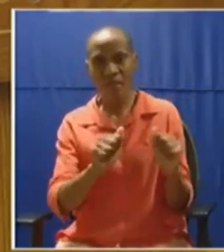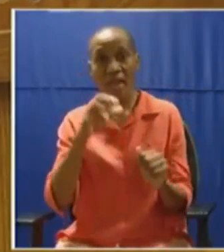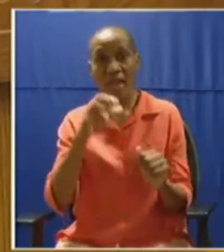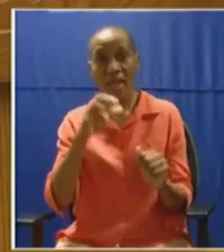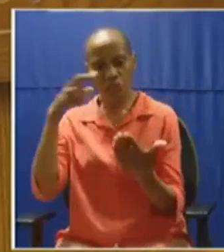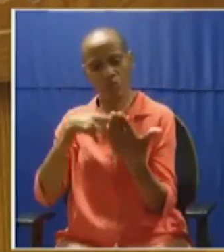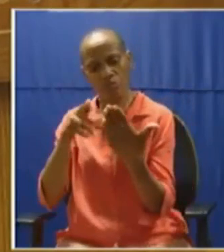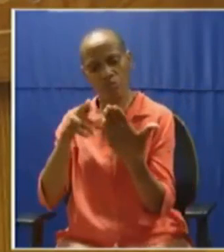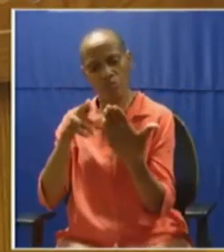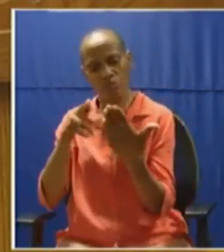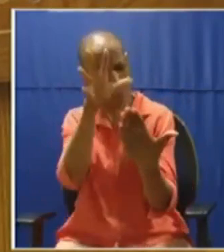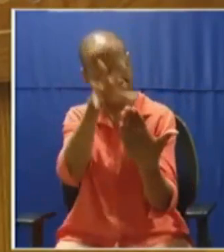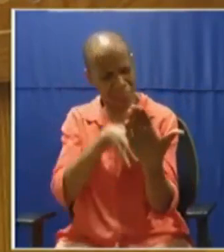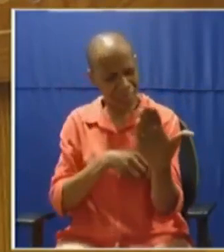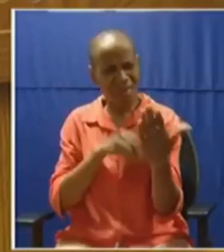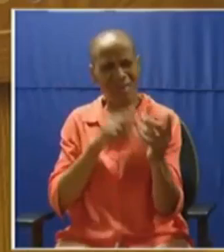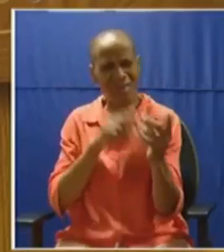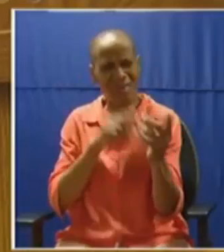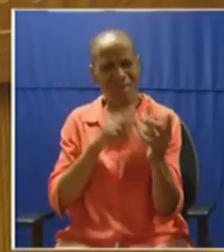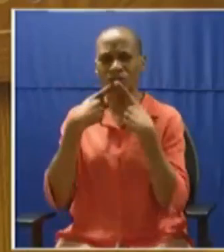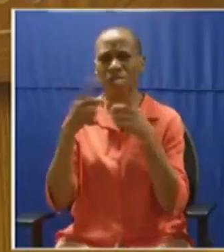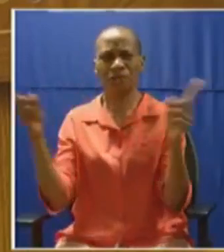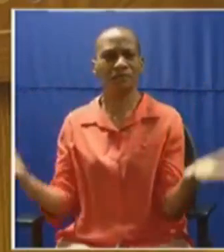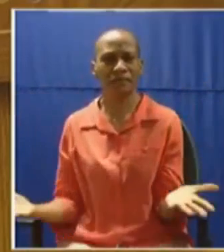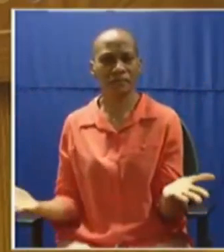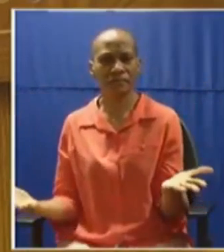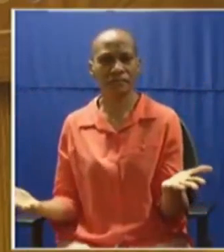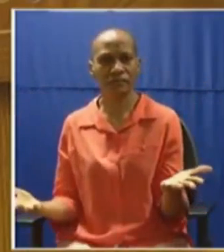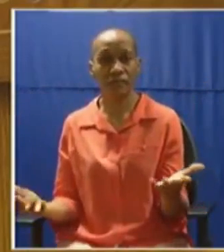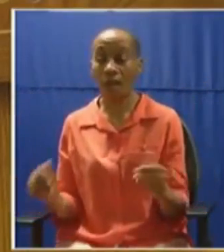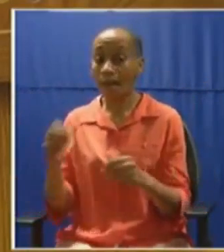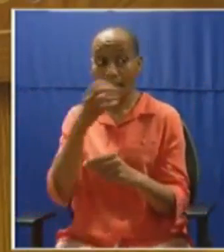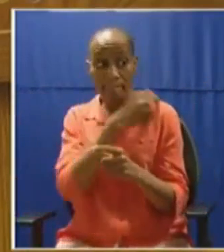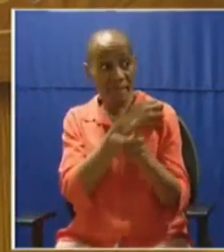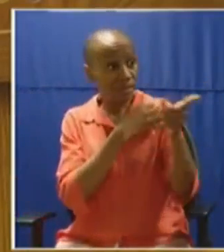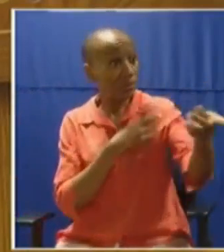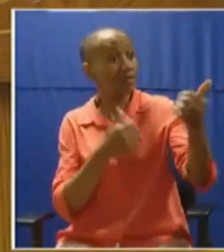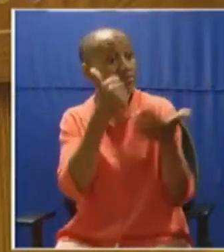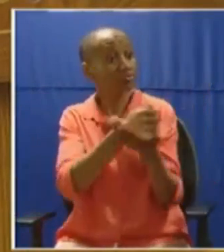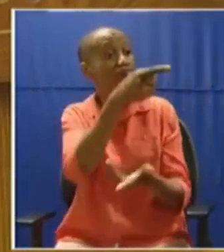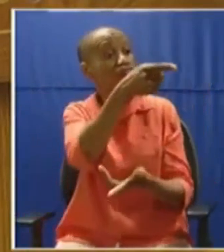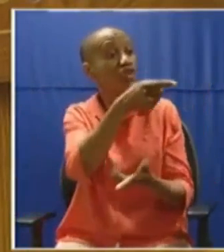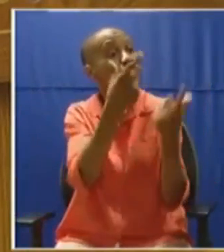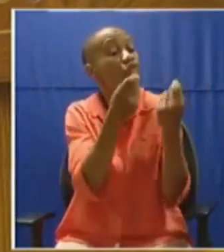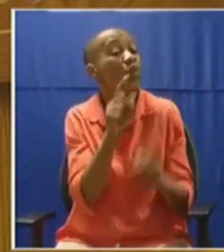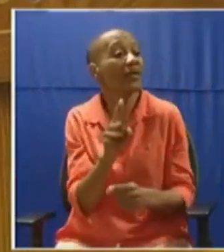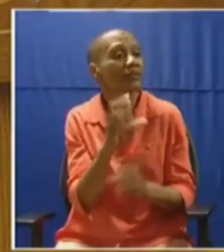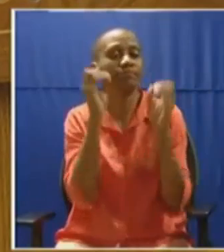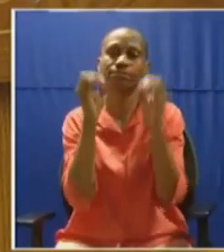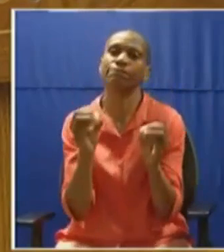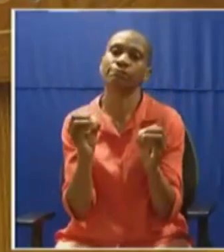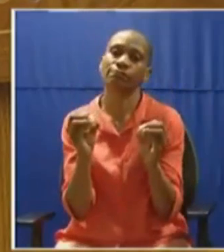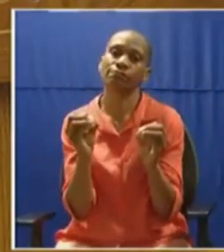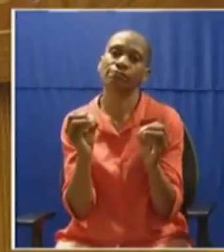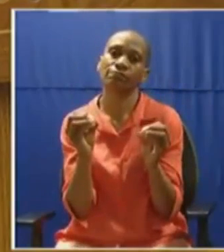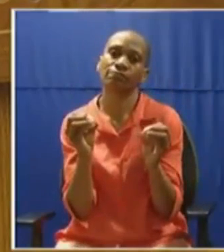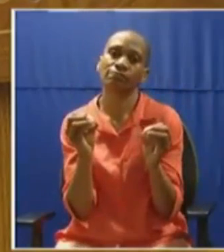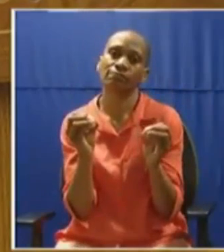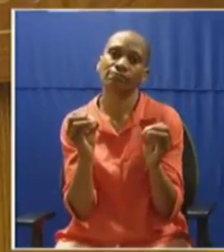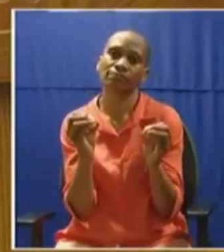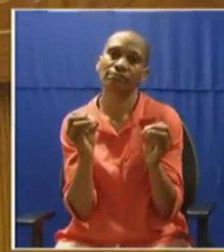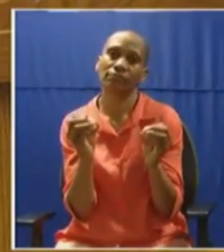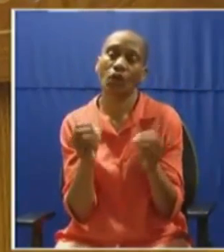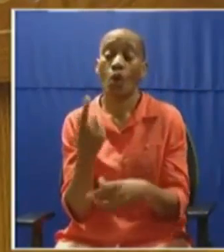not make a pronouncement on them. And what action has the minister sitting over there taken? None. Only one